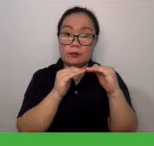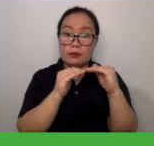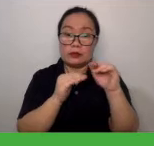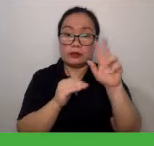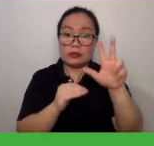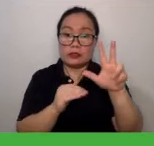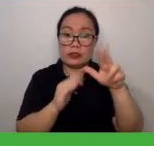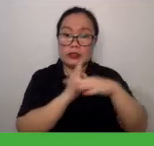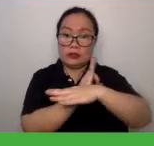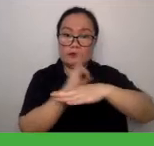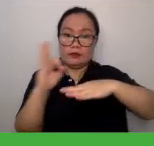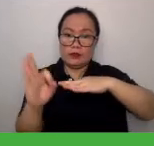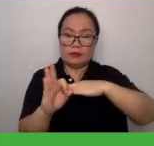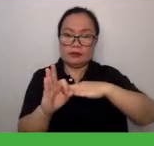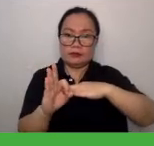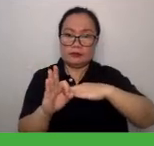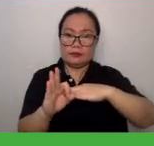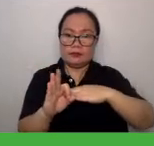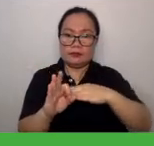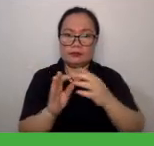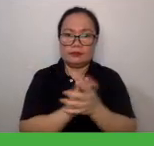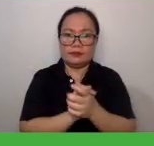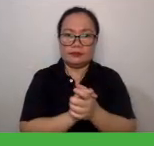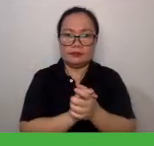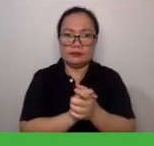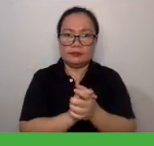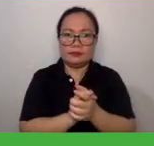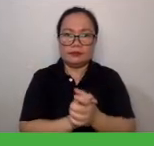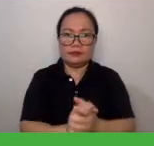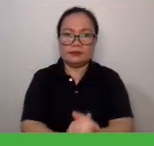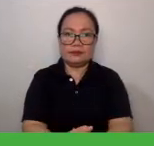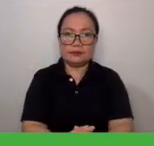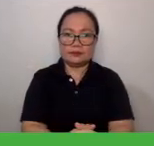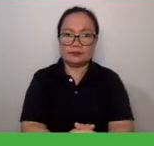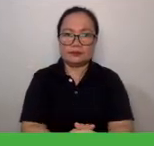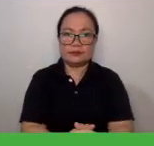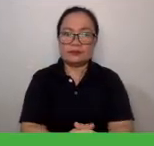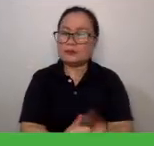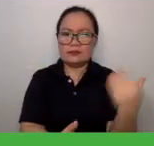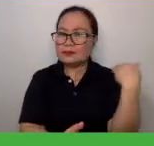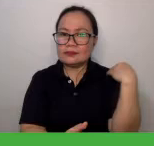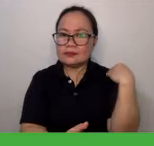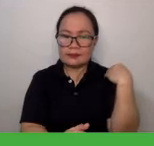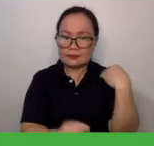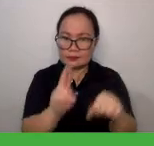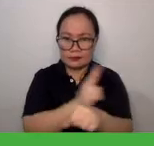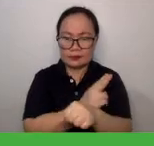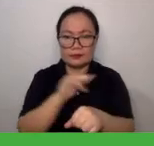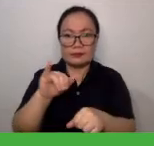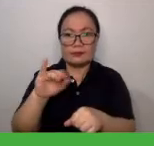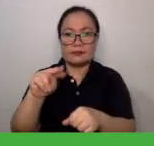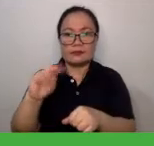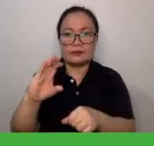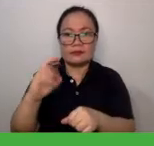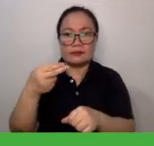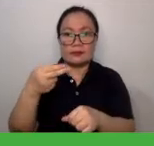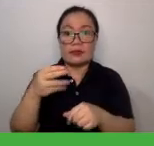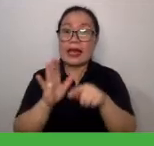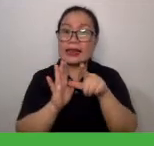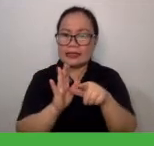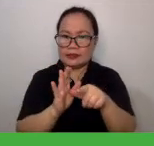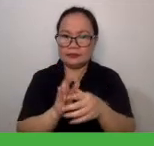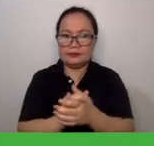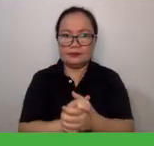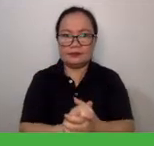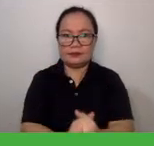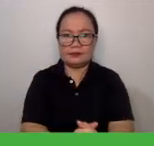muna ang gagawin natin. 3 feet muna, hindi tayo mag-i-inches. Kasi, yard to feet yung nandito natin. So, para